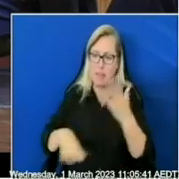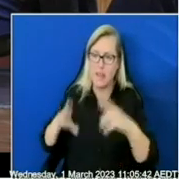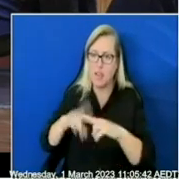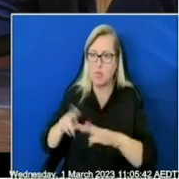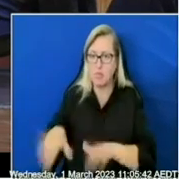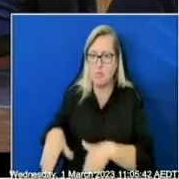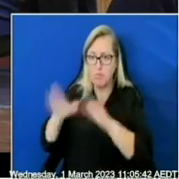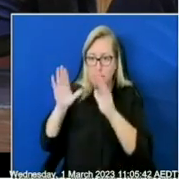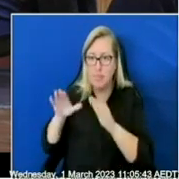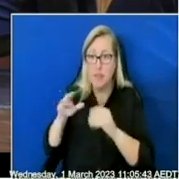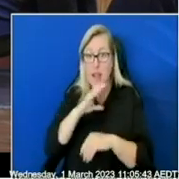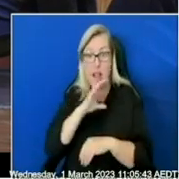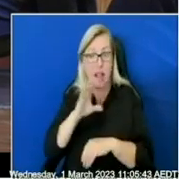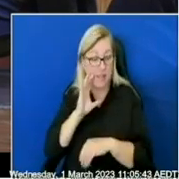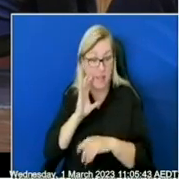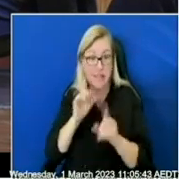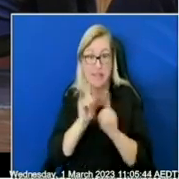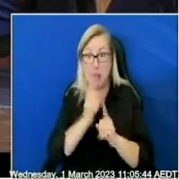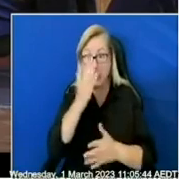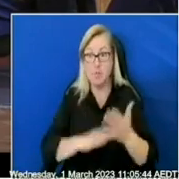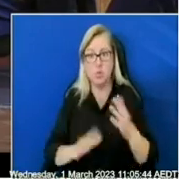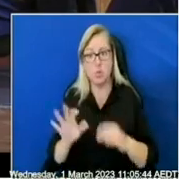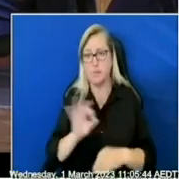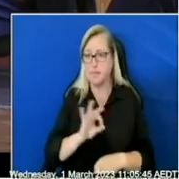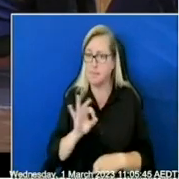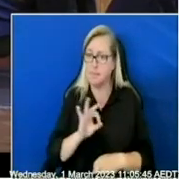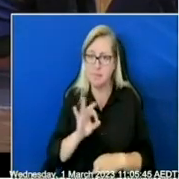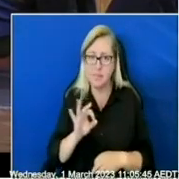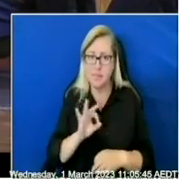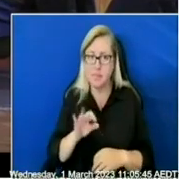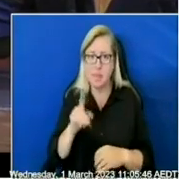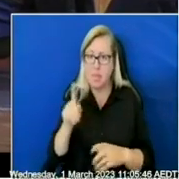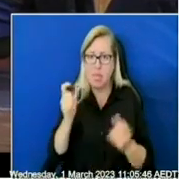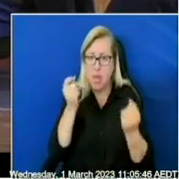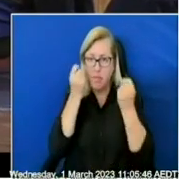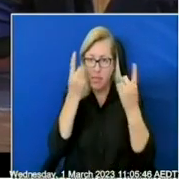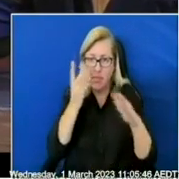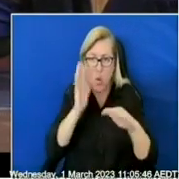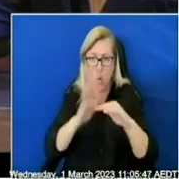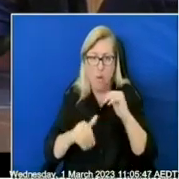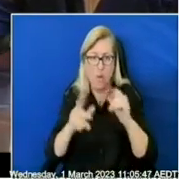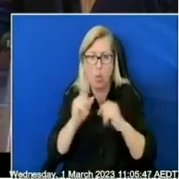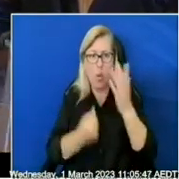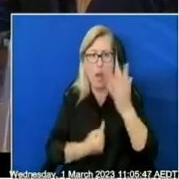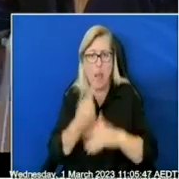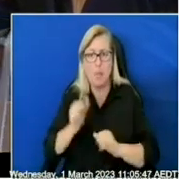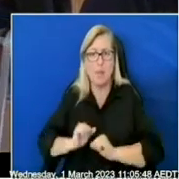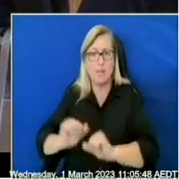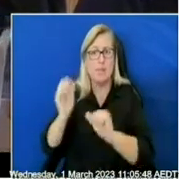need to understand what happened to their mother. Their mothers,